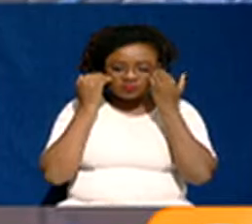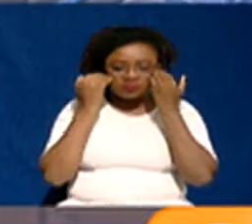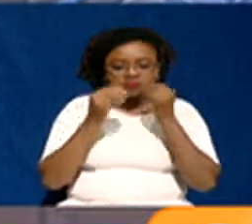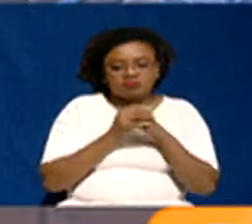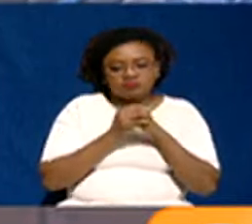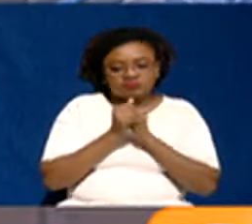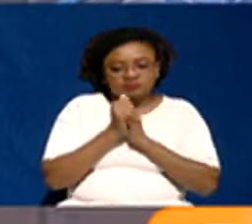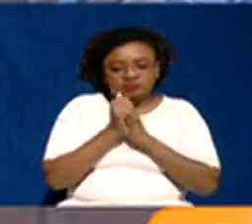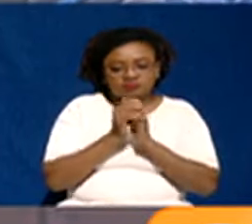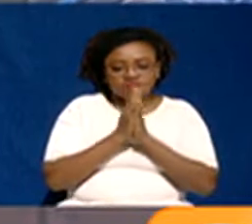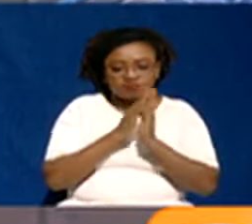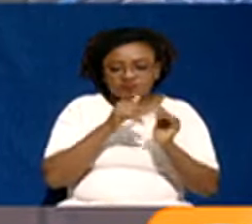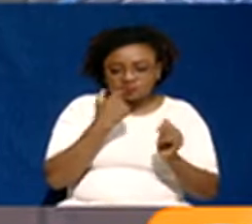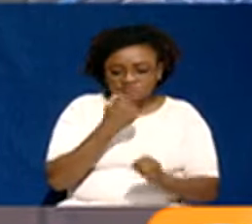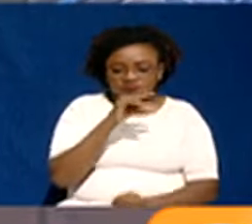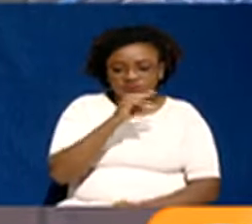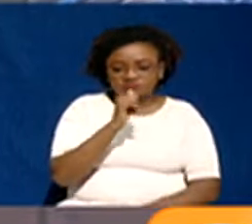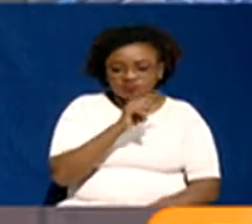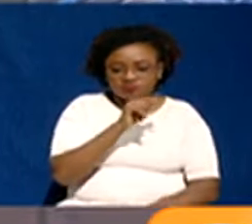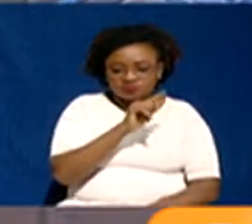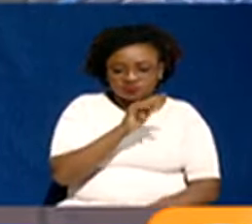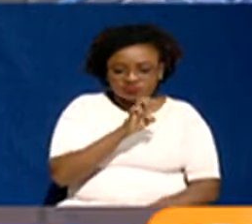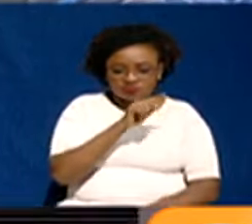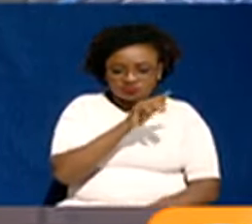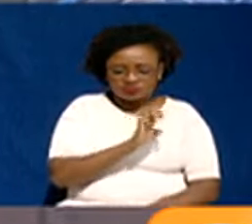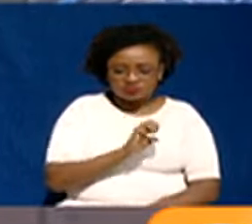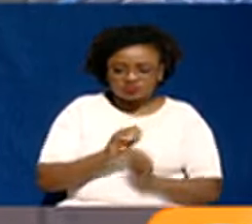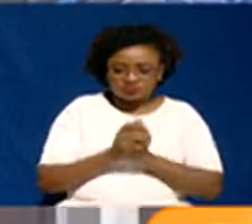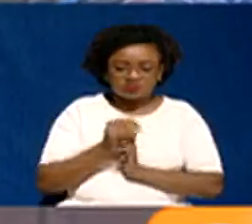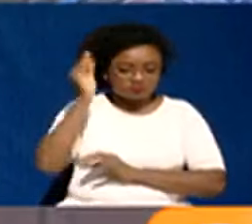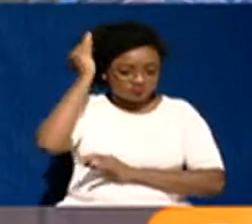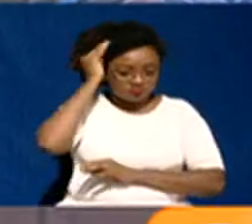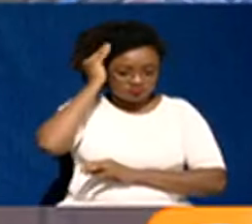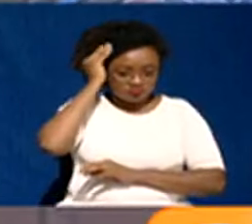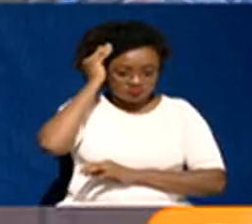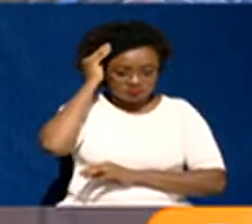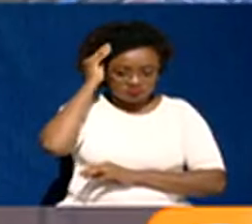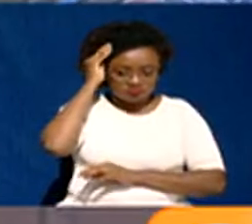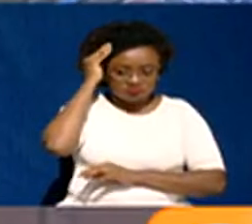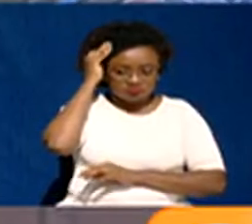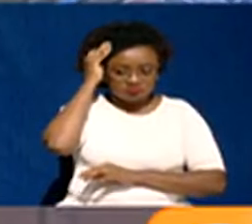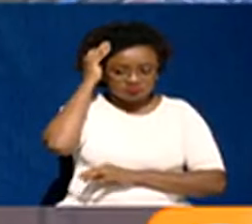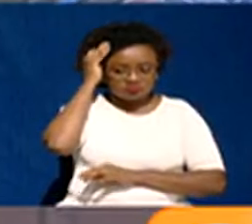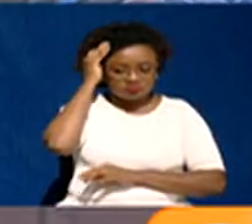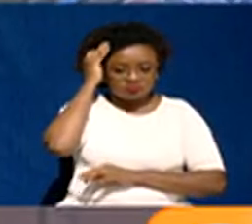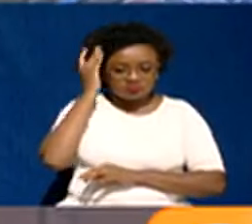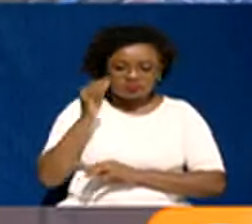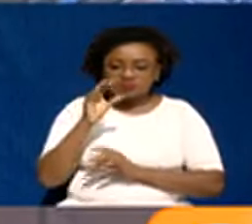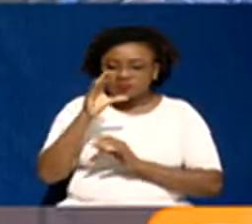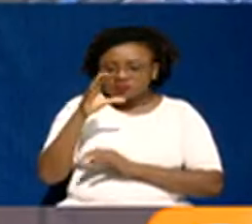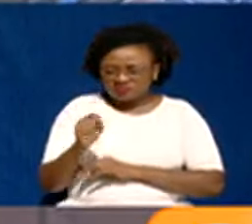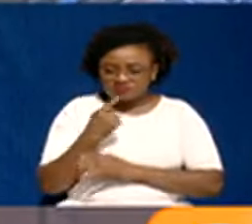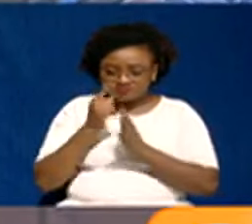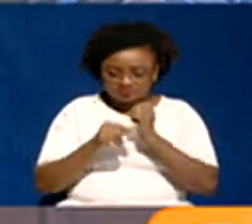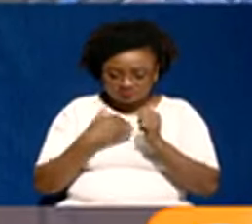And that story was produced by Gatete Njoroge. To another story now, Education Cabinet Secretary Ezekiel Machogu now says there's crisis in the